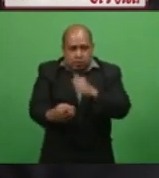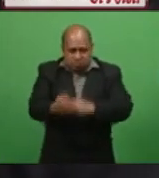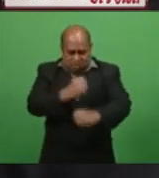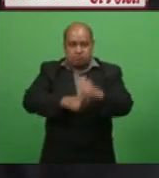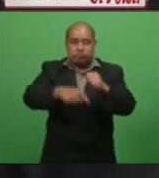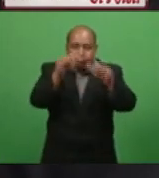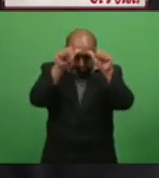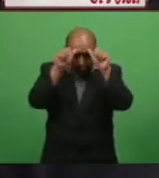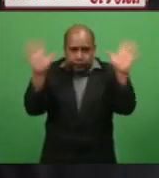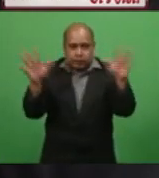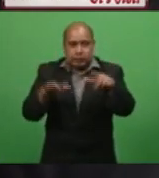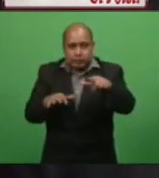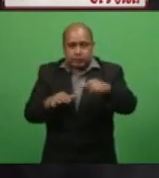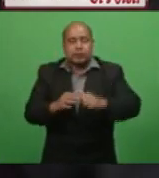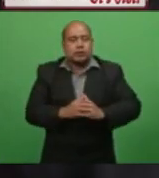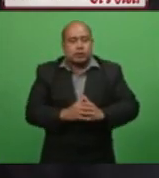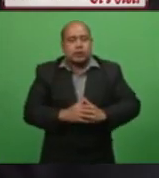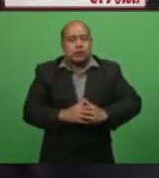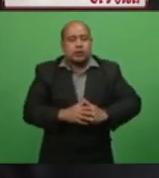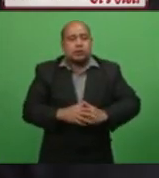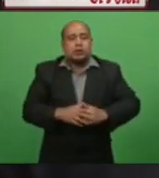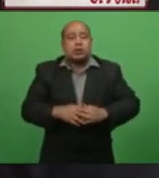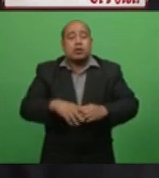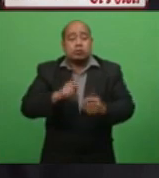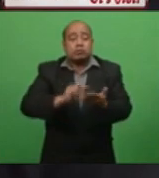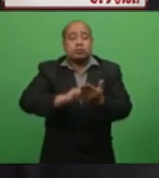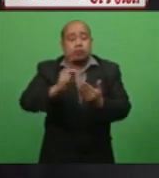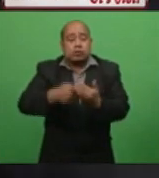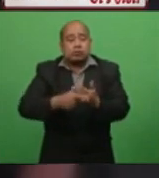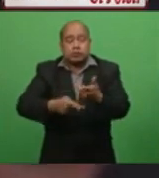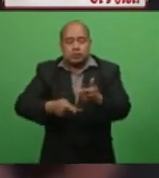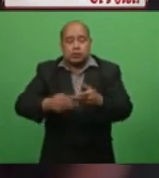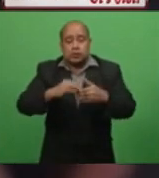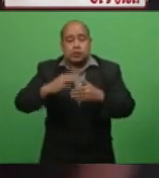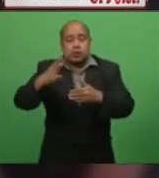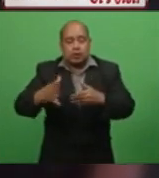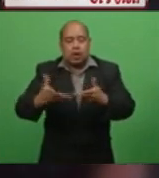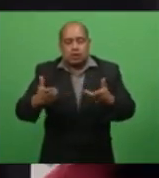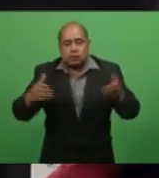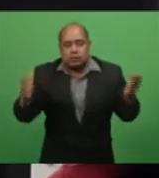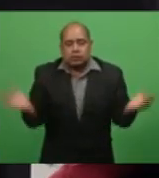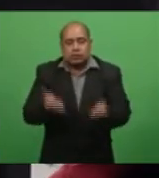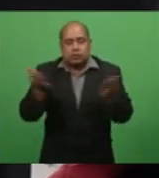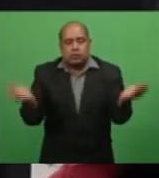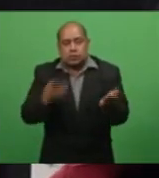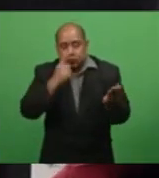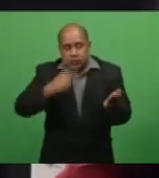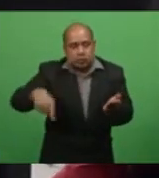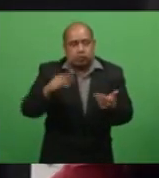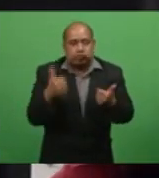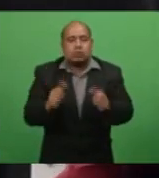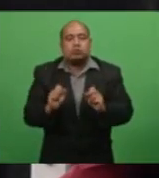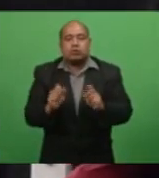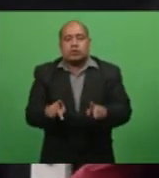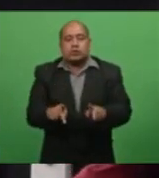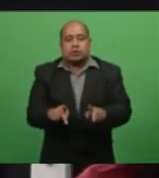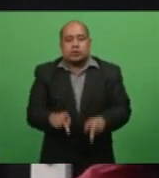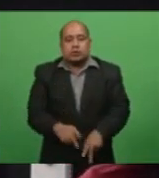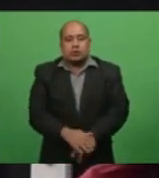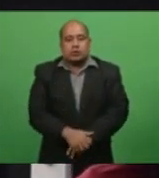Program Shami Lochin is urging Fijians to make use of this opportunity. You may think India is so far. What if we